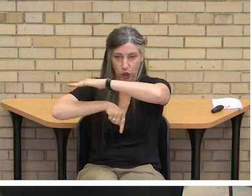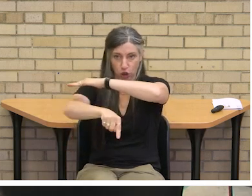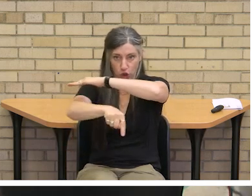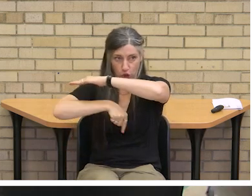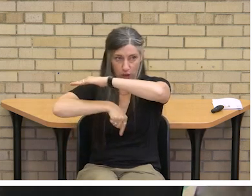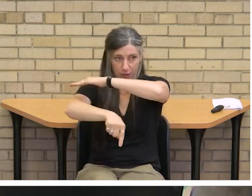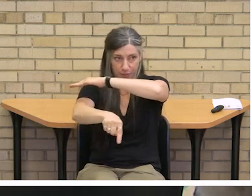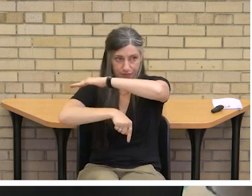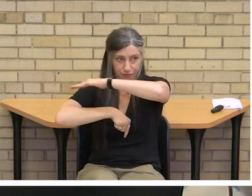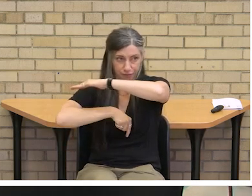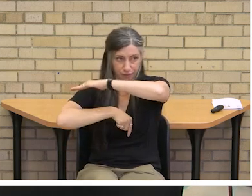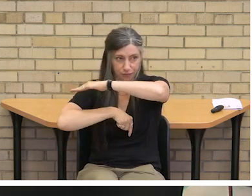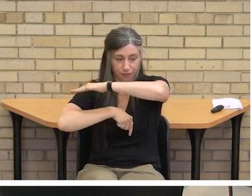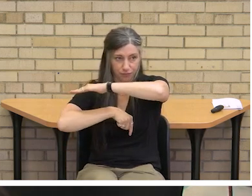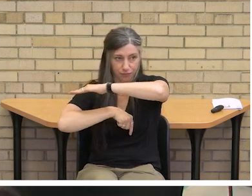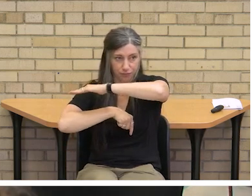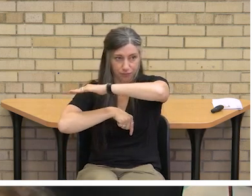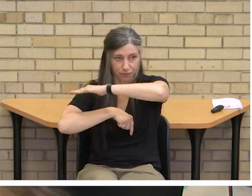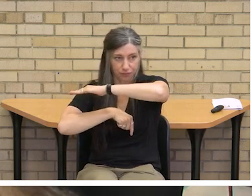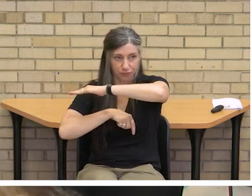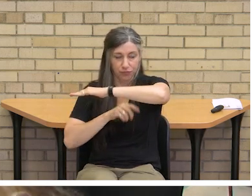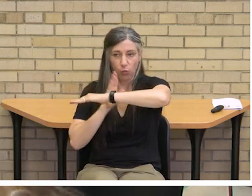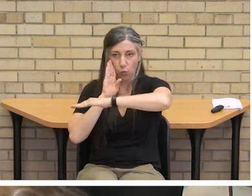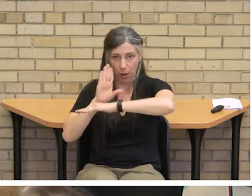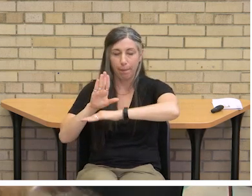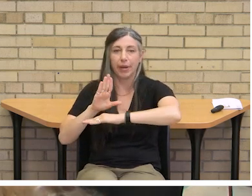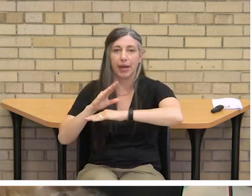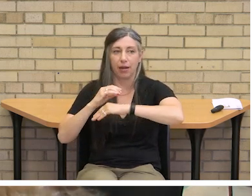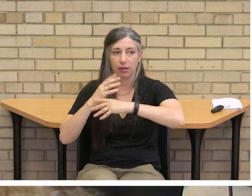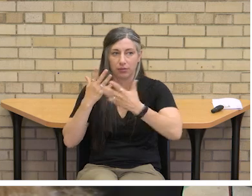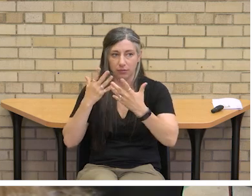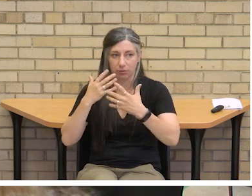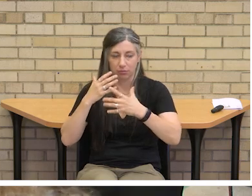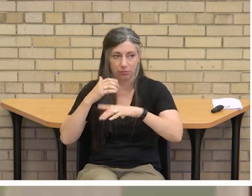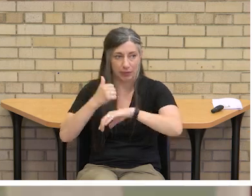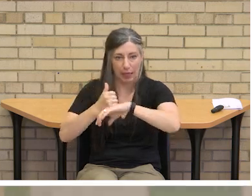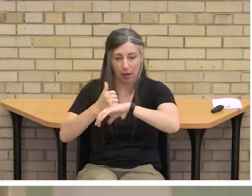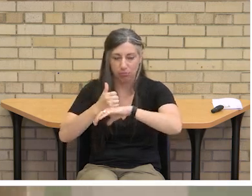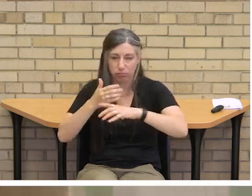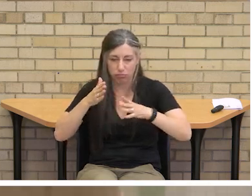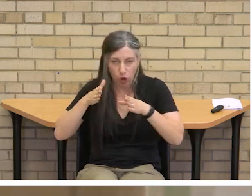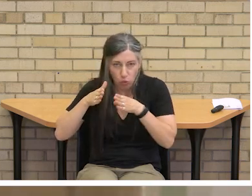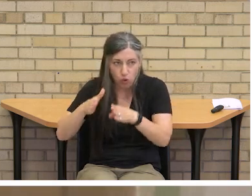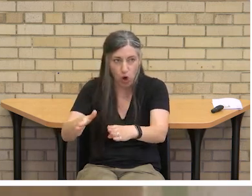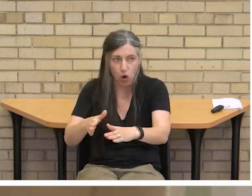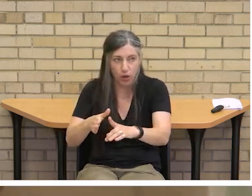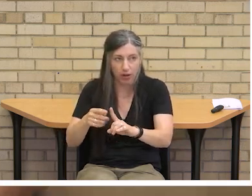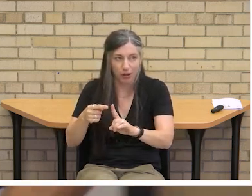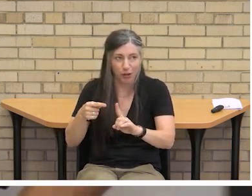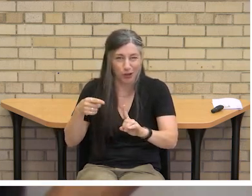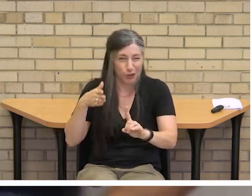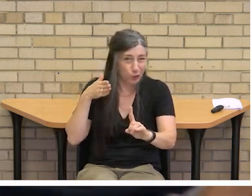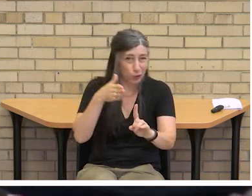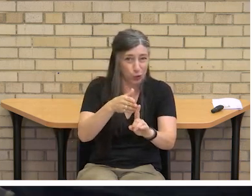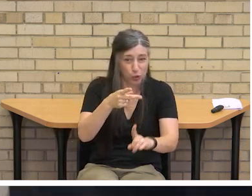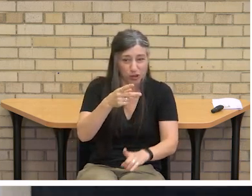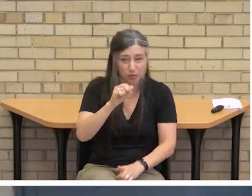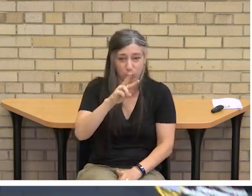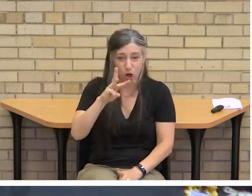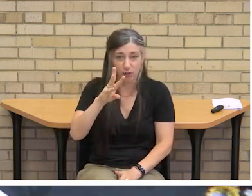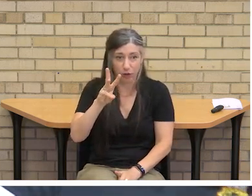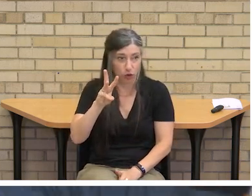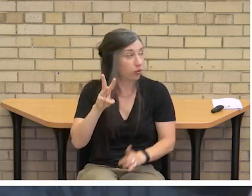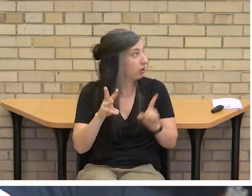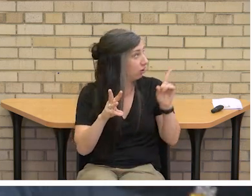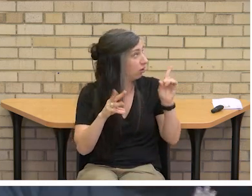that level, we'll be cutting up towards Parkview. Can you point it out, Zach?